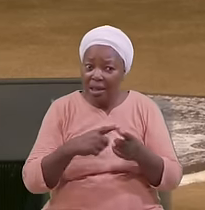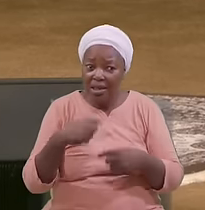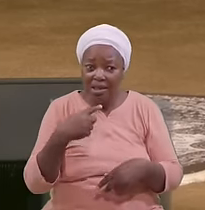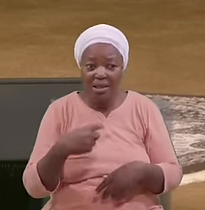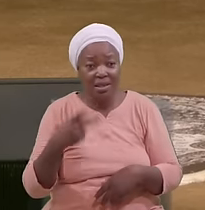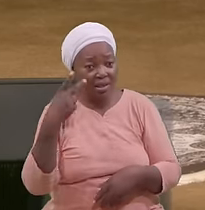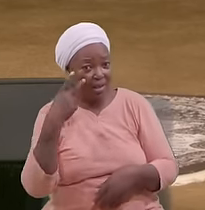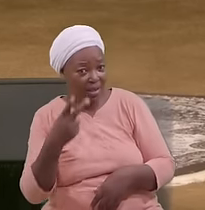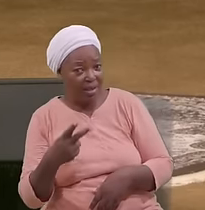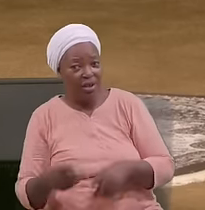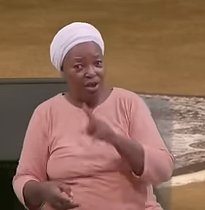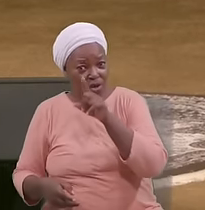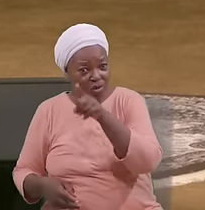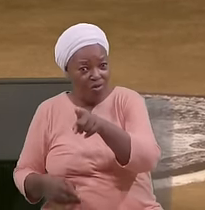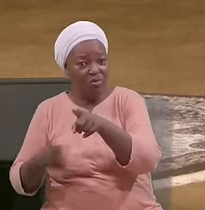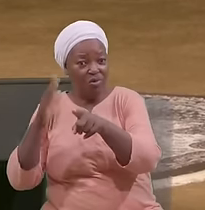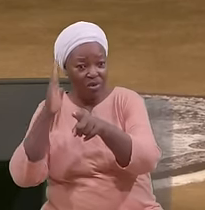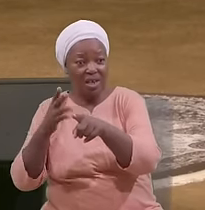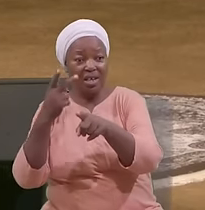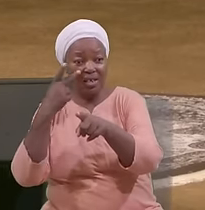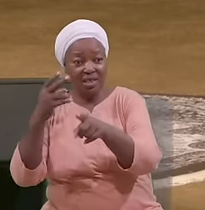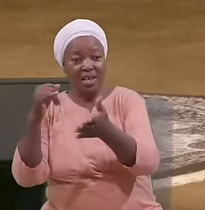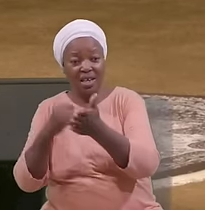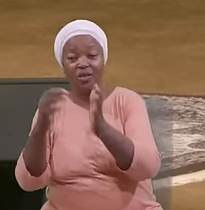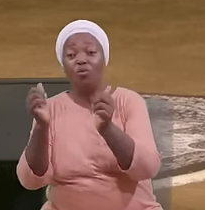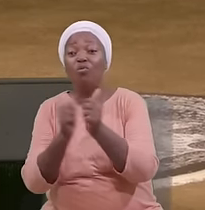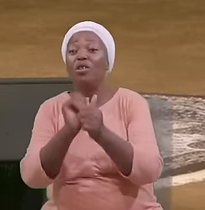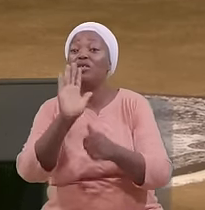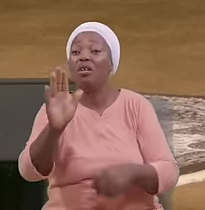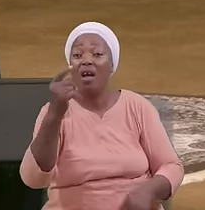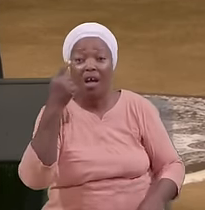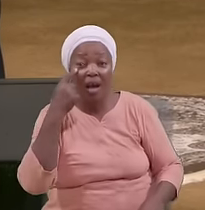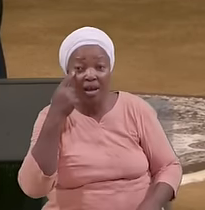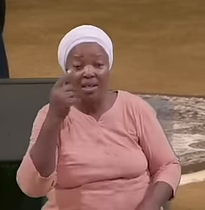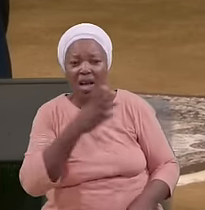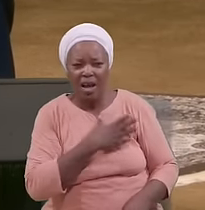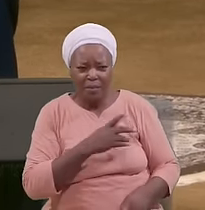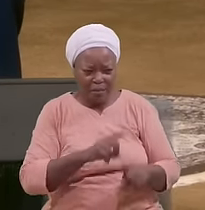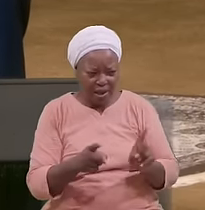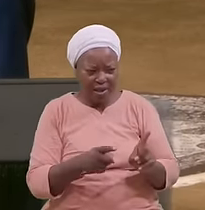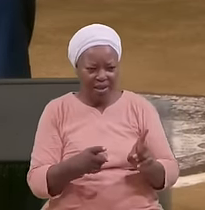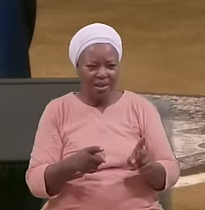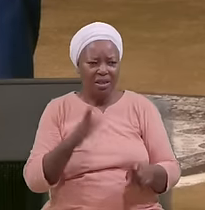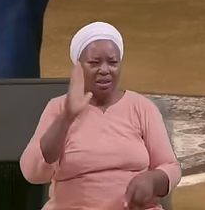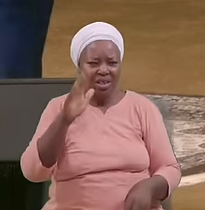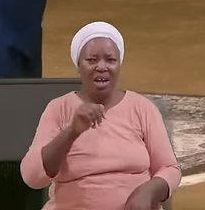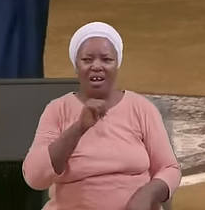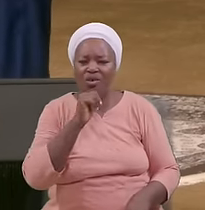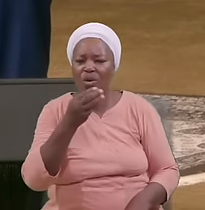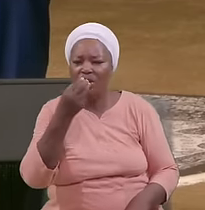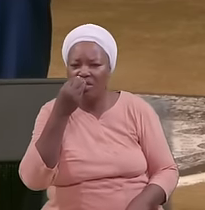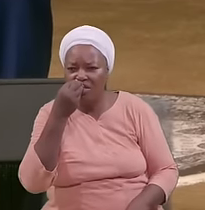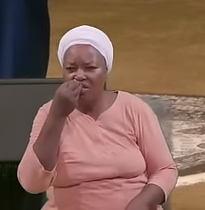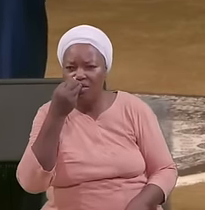thou shalt see it with thine eyes, but shall not